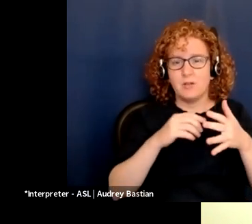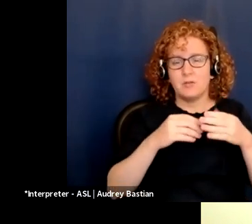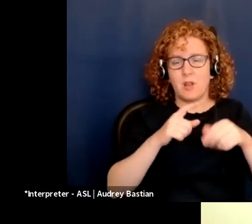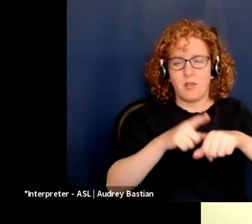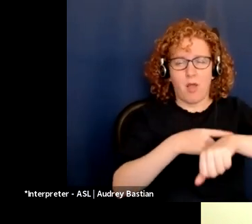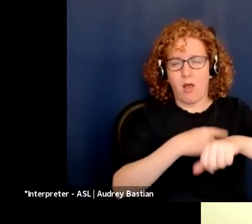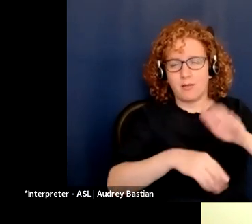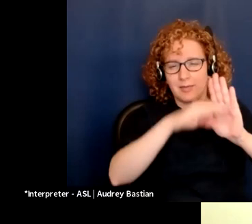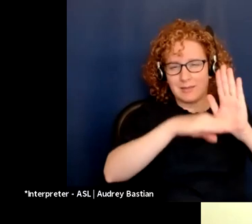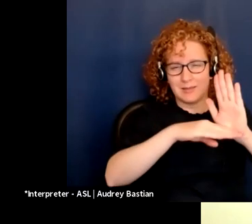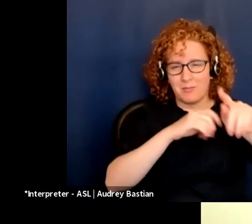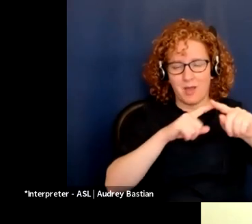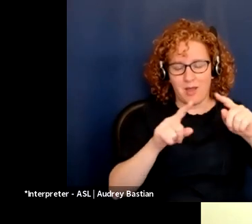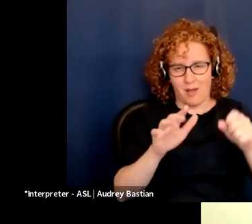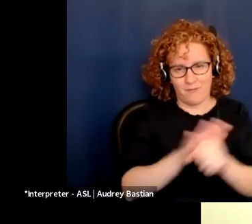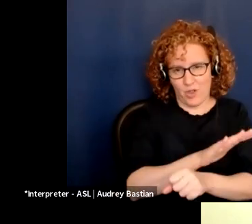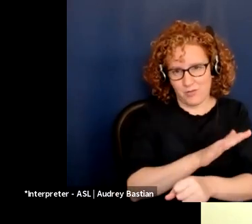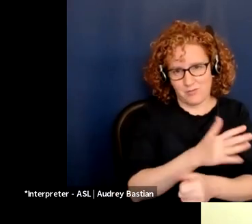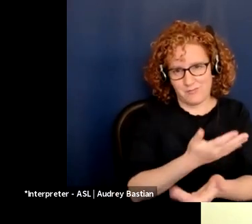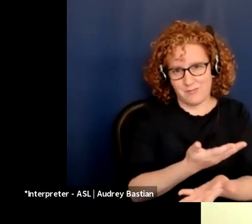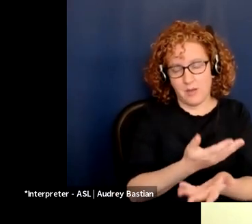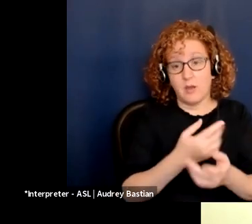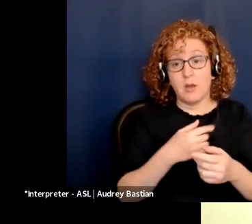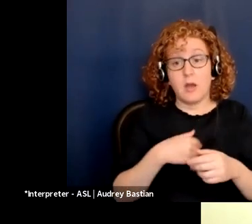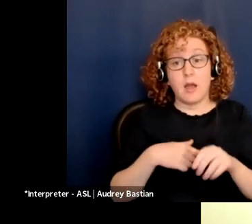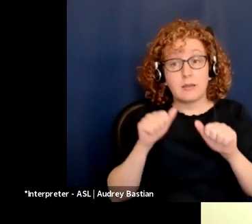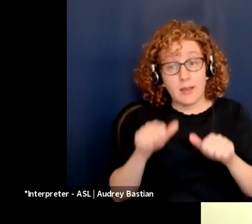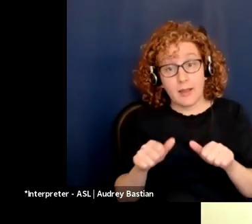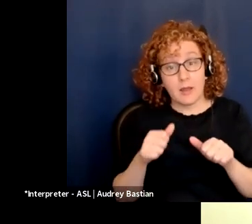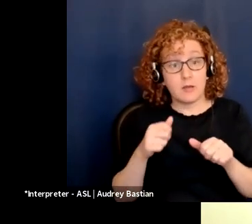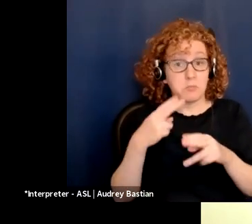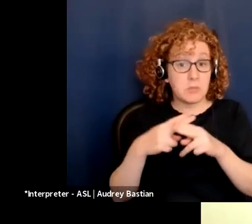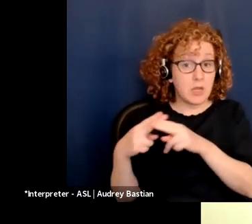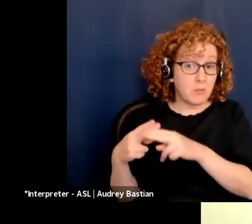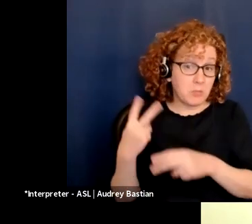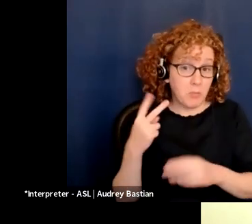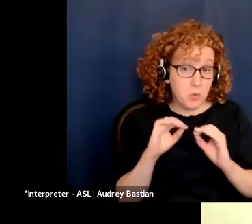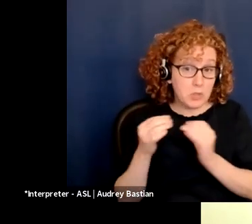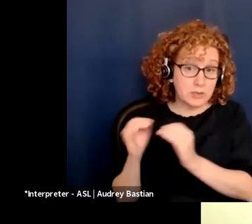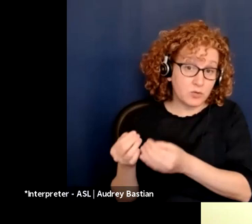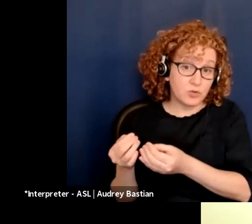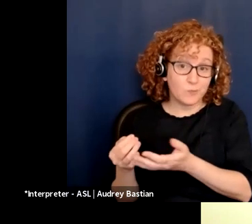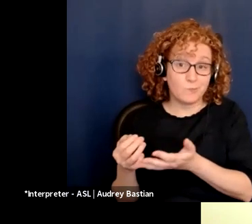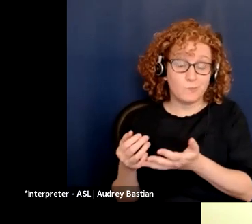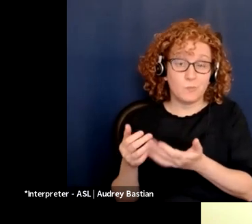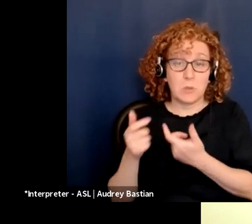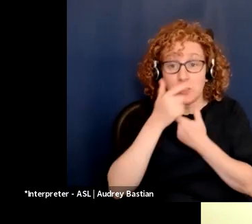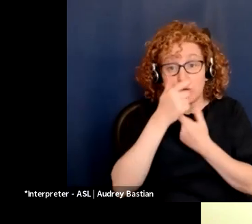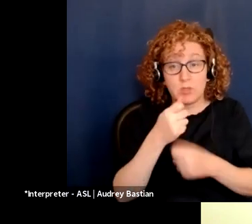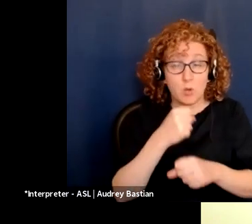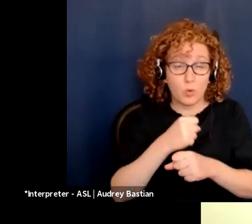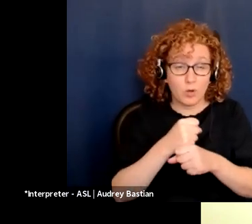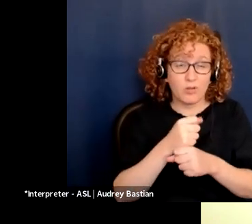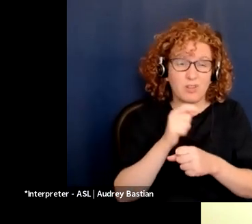very successful in doing that. I can name a couple of organizations that I know that are doing really interesting work in a